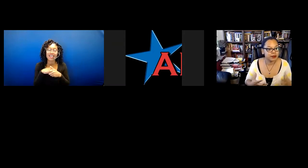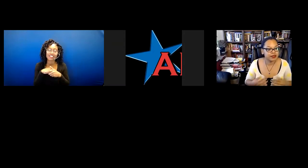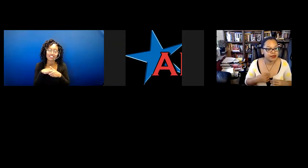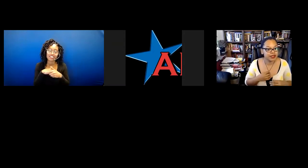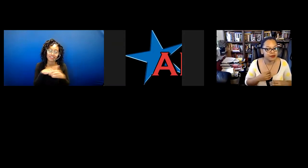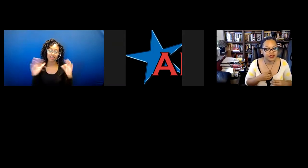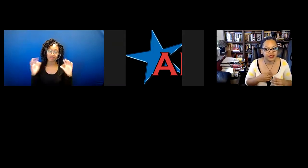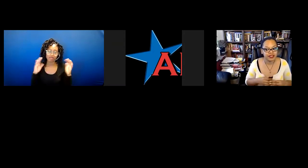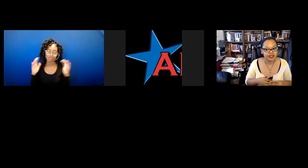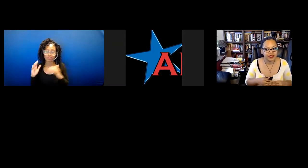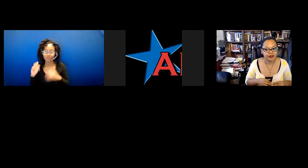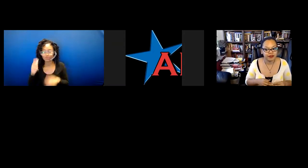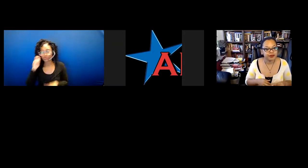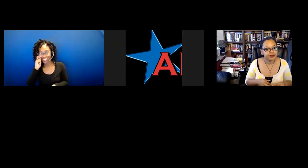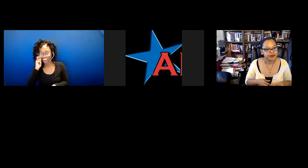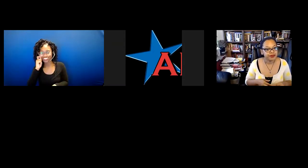people sometimes,